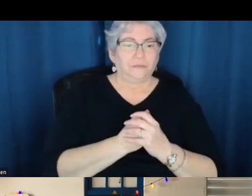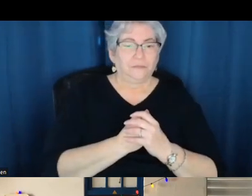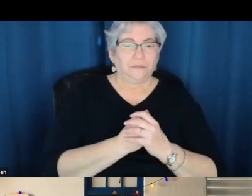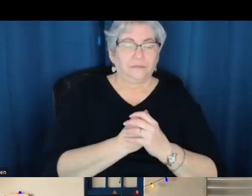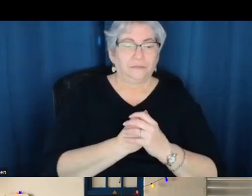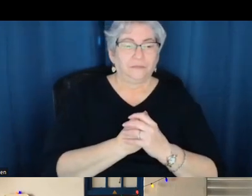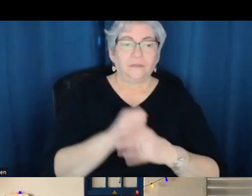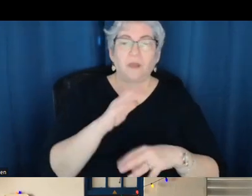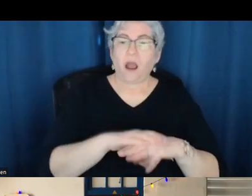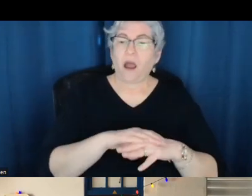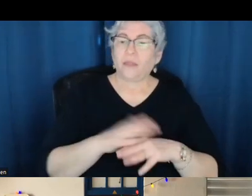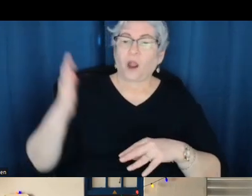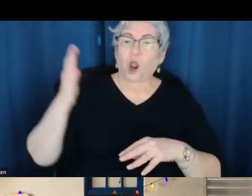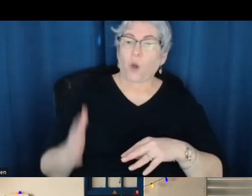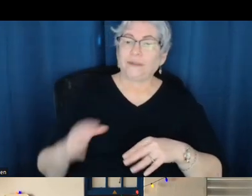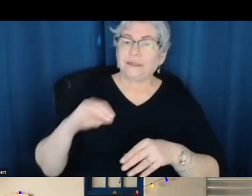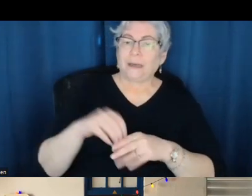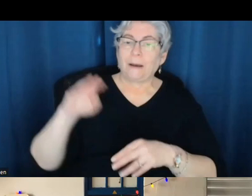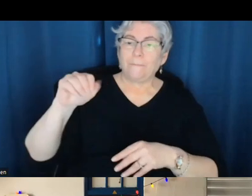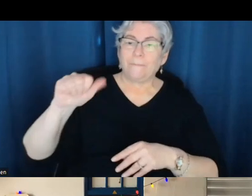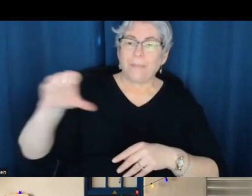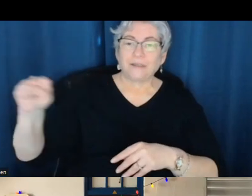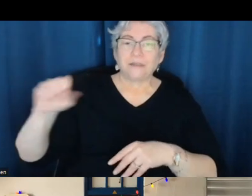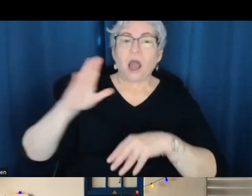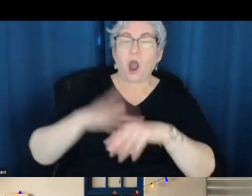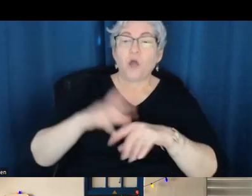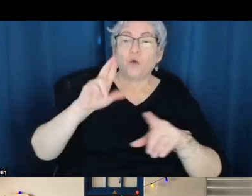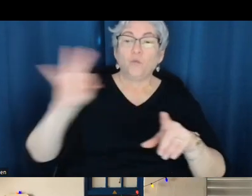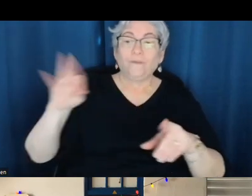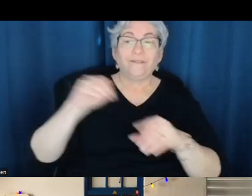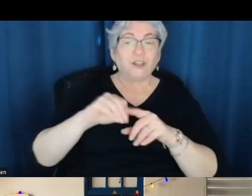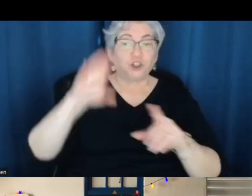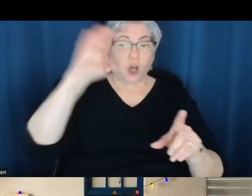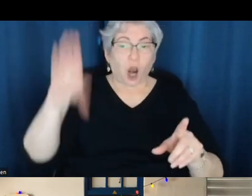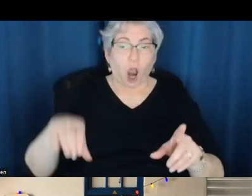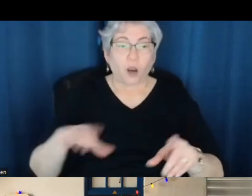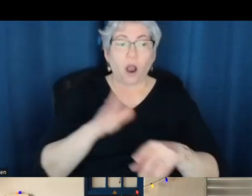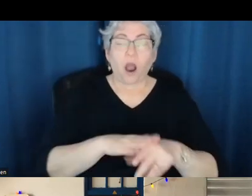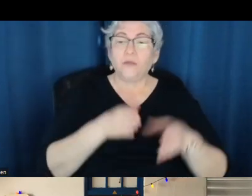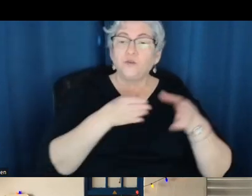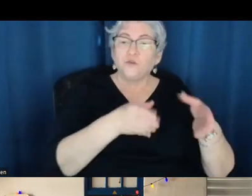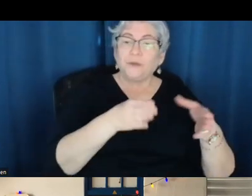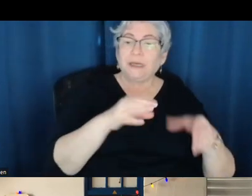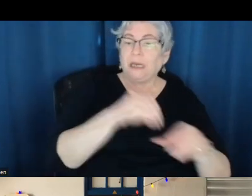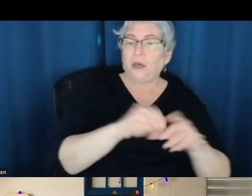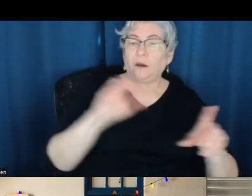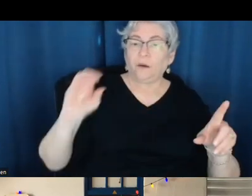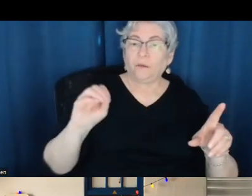On the coast in Massachusetts, on the roof in Chicago, or on the sidewalk in Portland, Oregon.